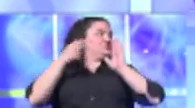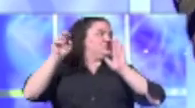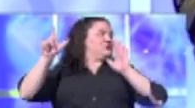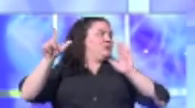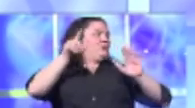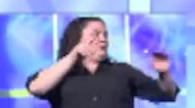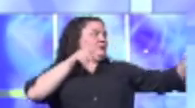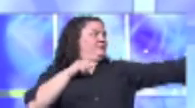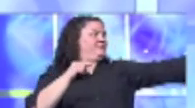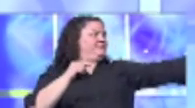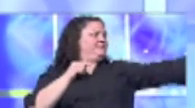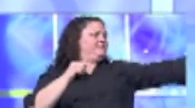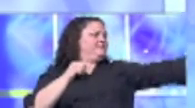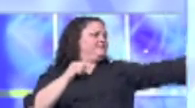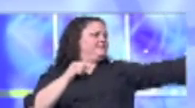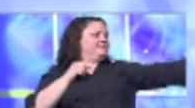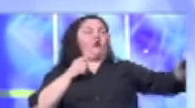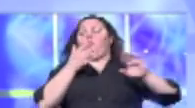Benjamin.